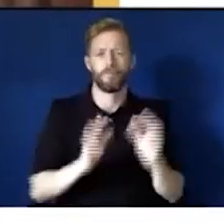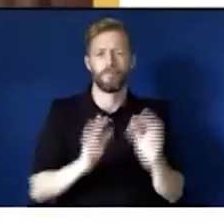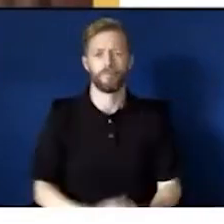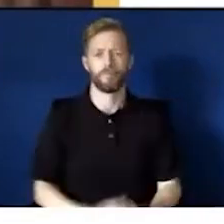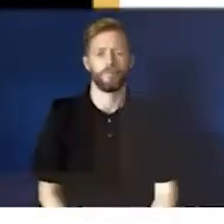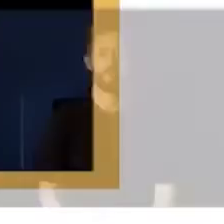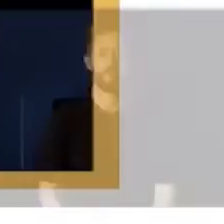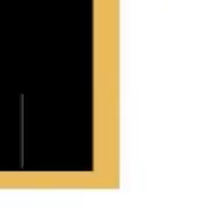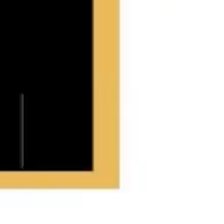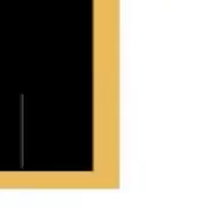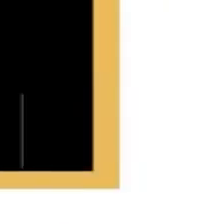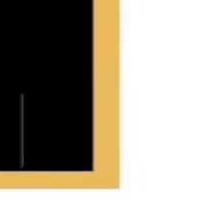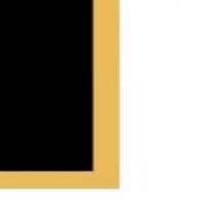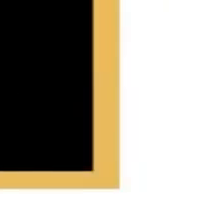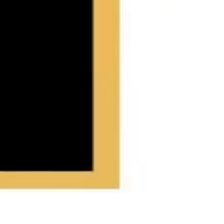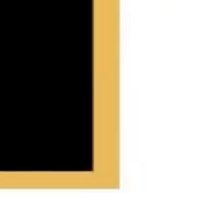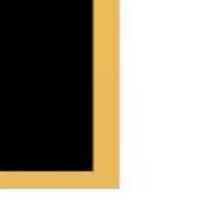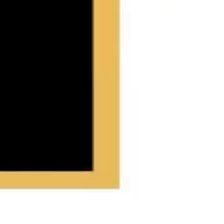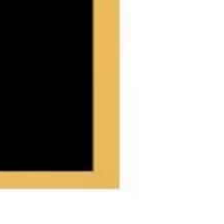perfect.